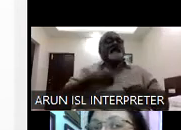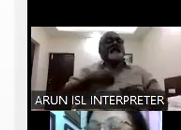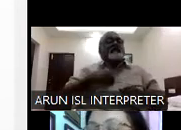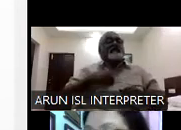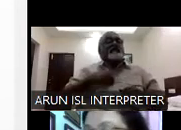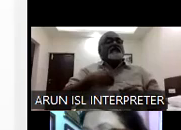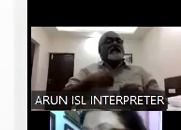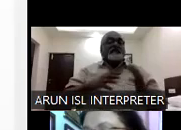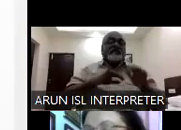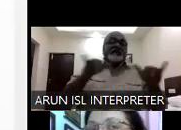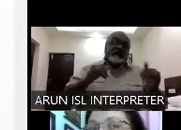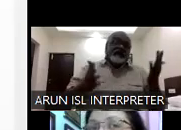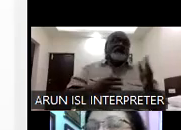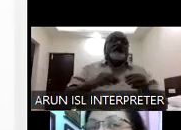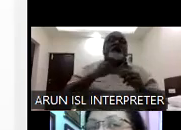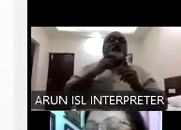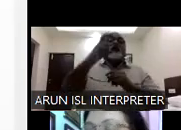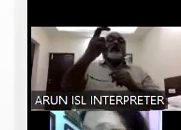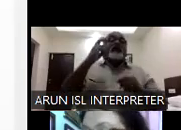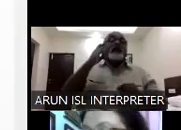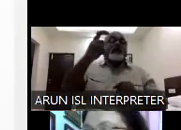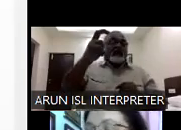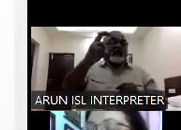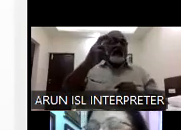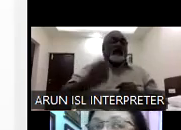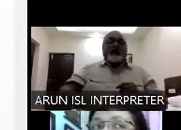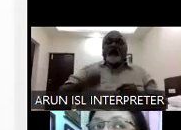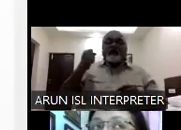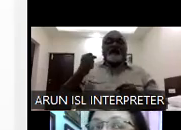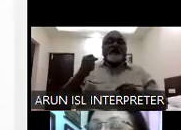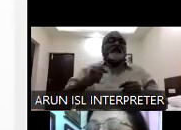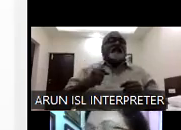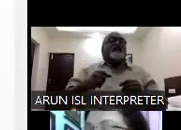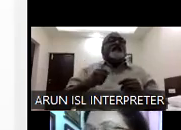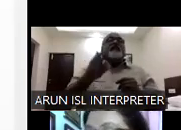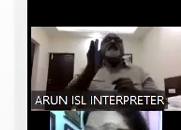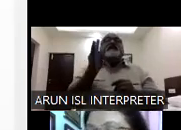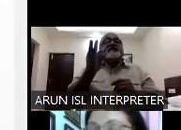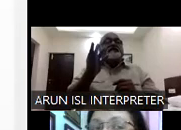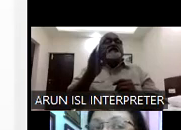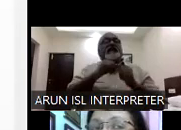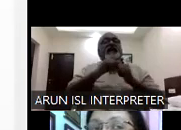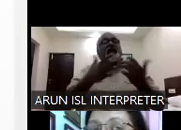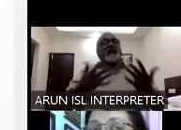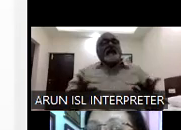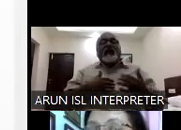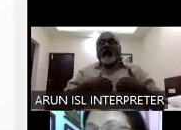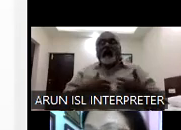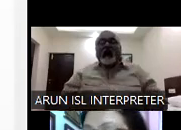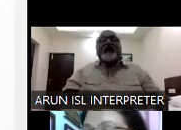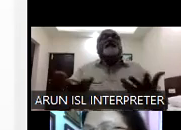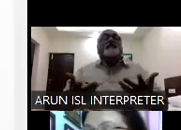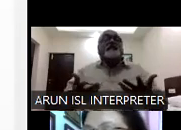to board in a public transport, you want to board in an auto rickshaw, you want to board in any kind of a system, how one has